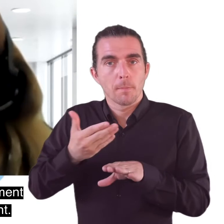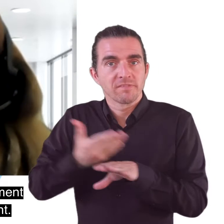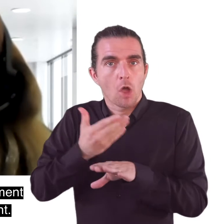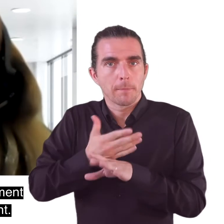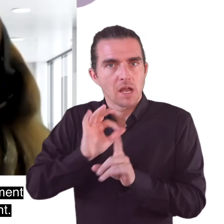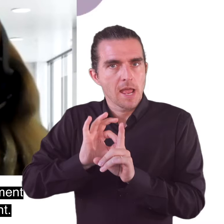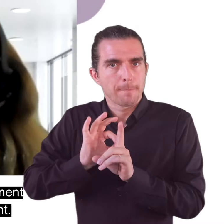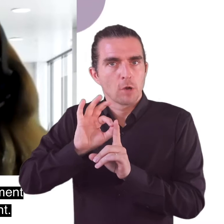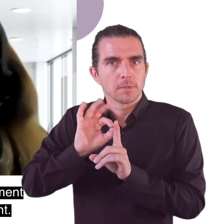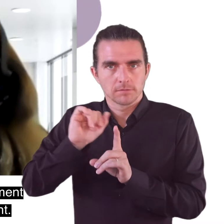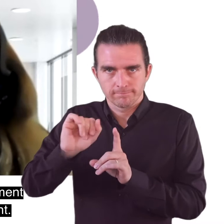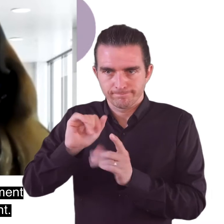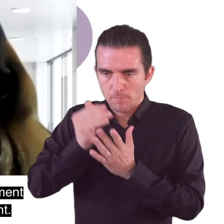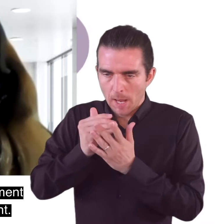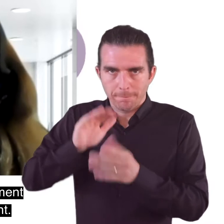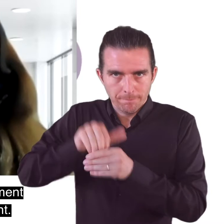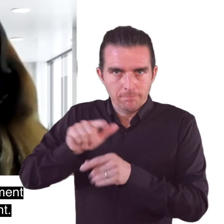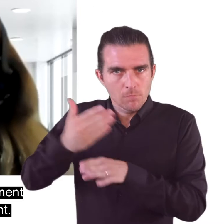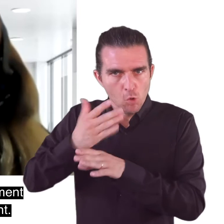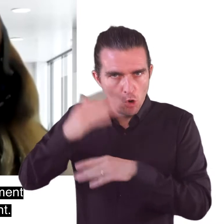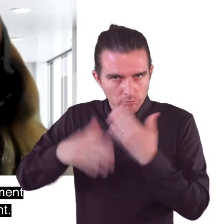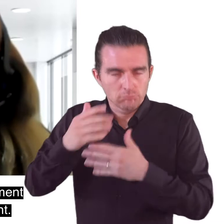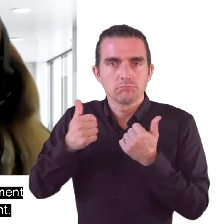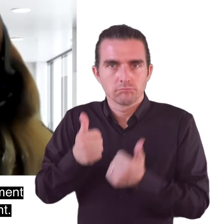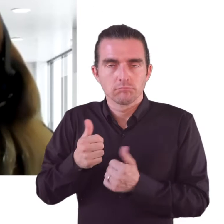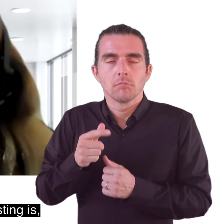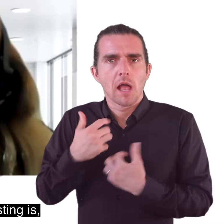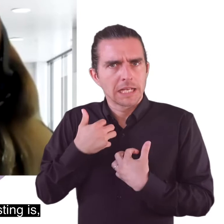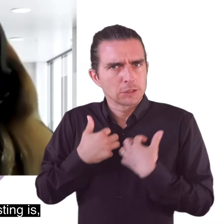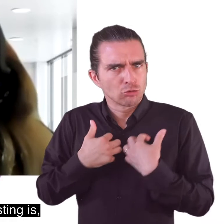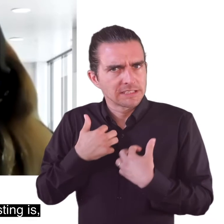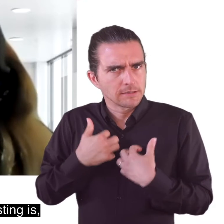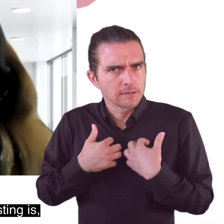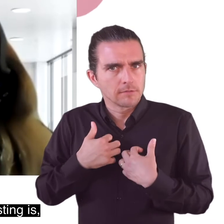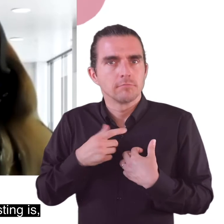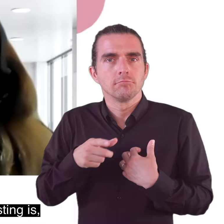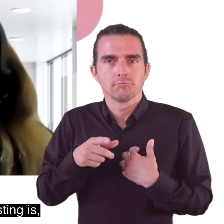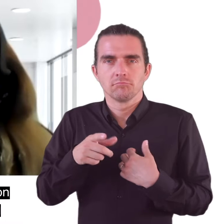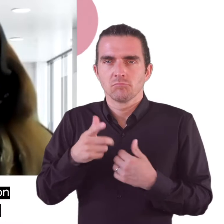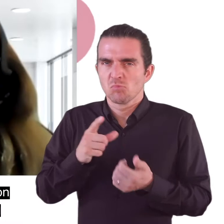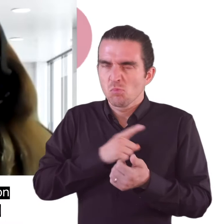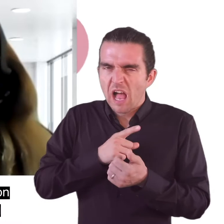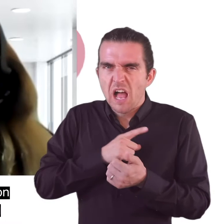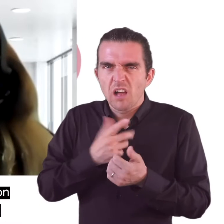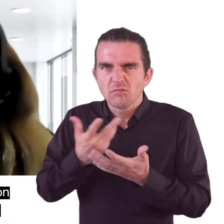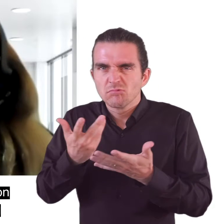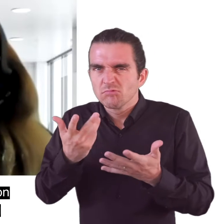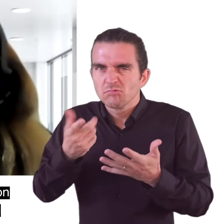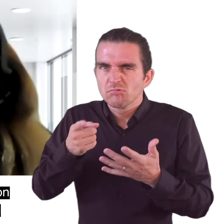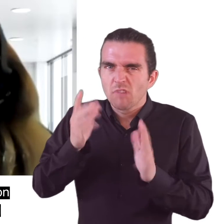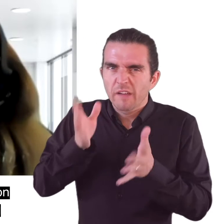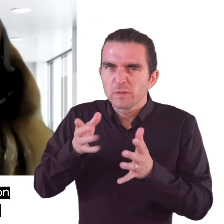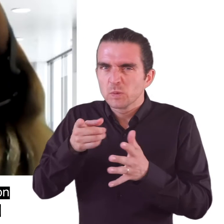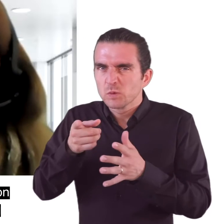performance improvement program at the moment. And what was really interesting was that